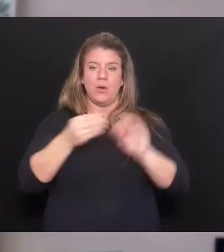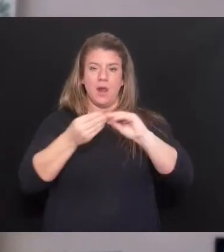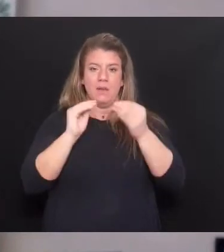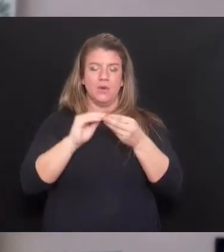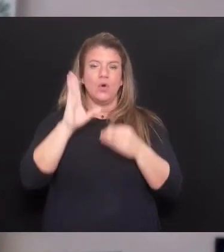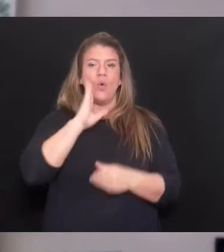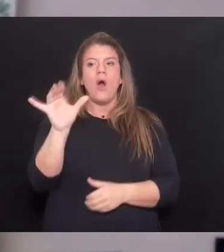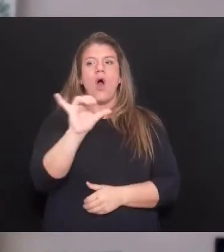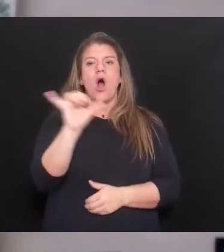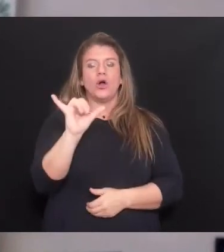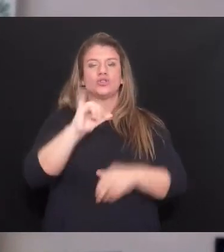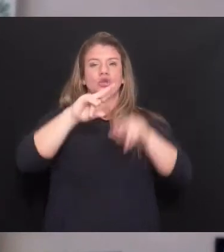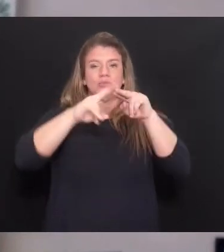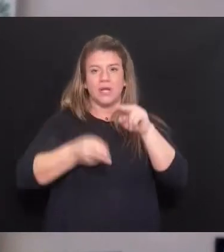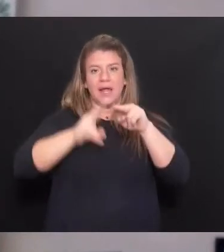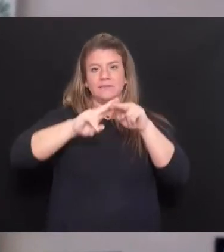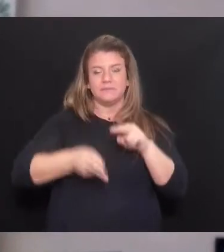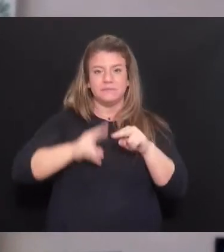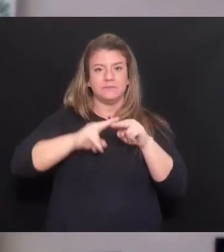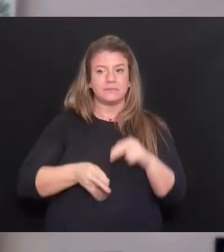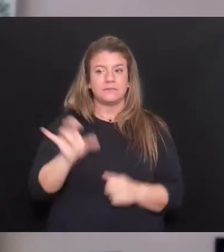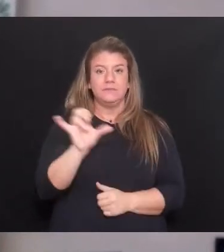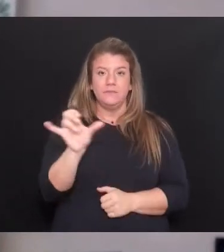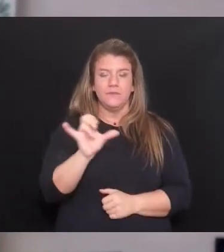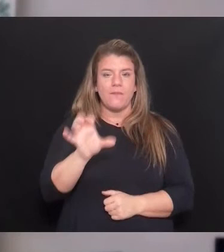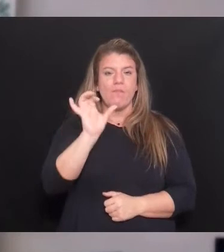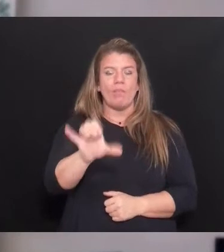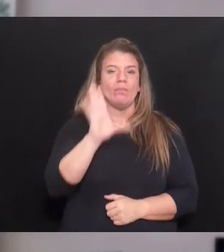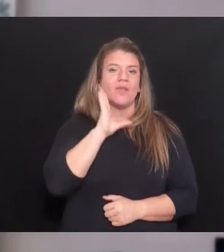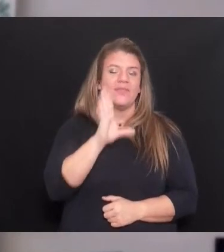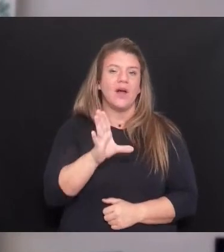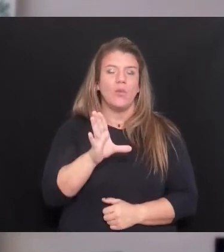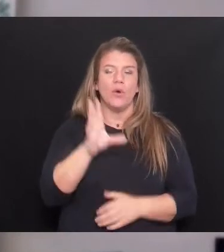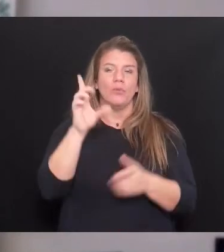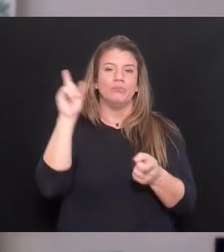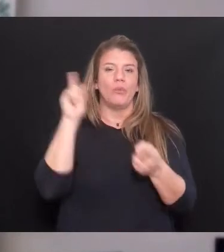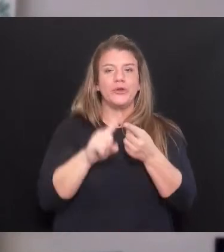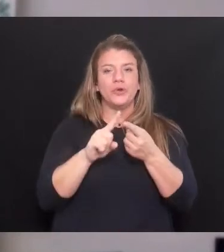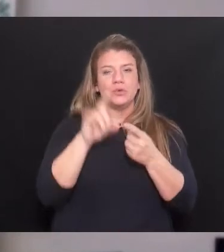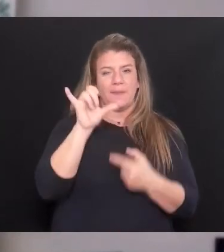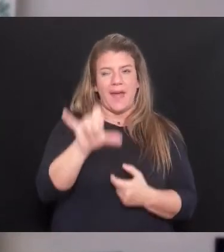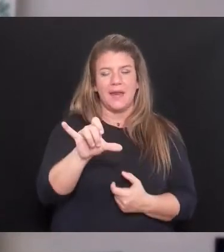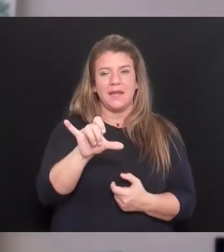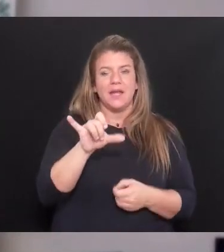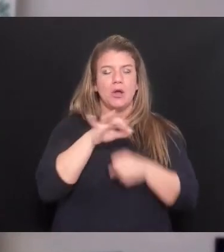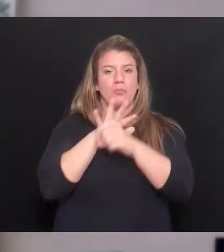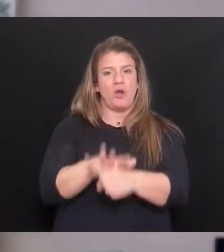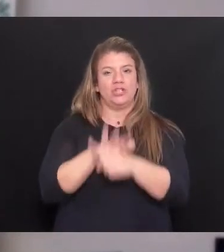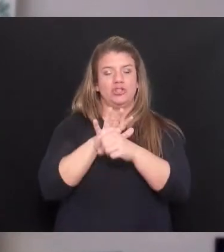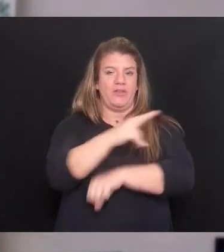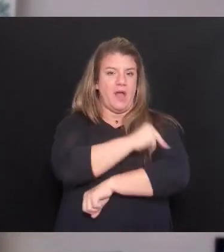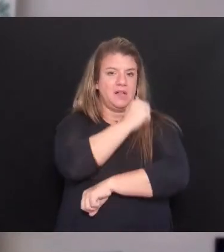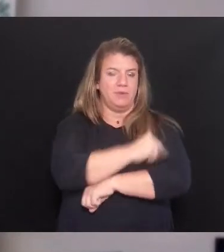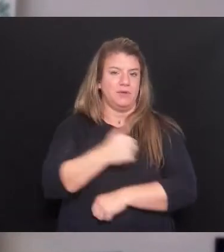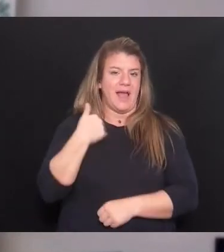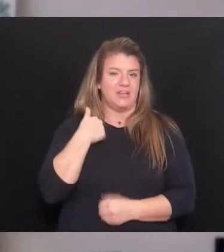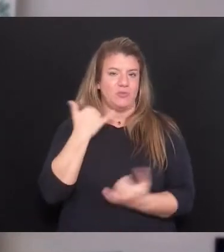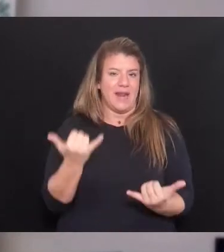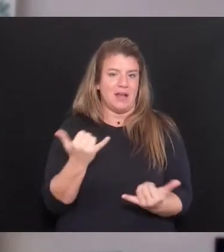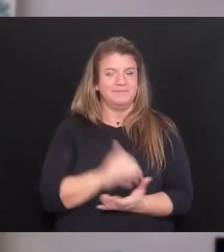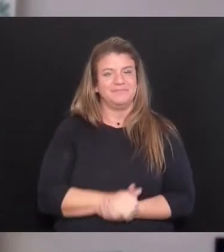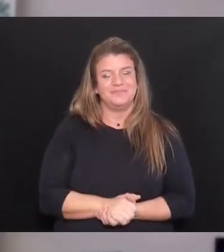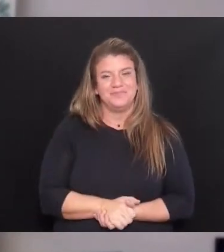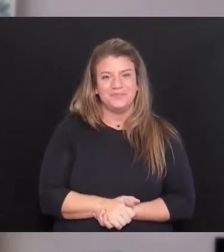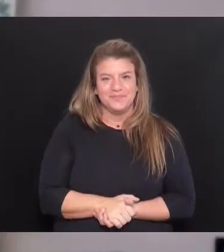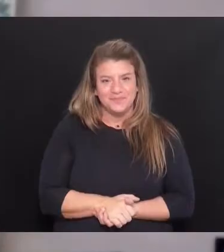will also start to decline, and that will reduce that pressure that the hospitals are seeing right now. Thank you.